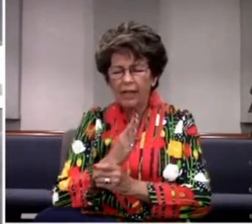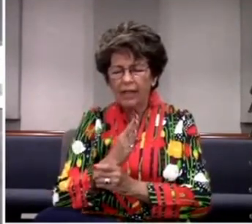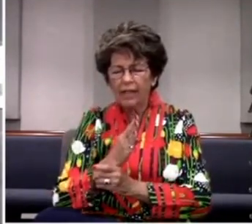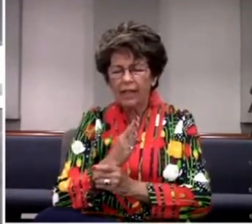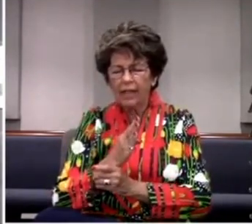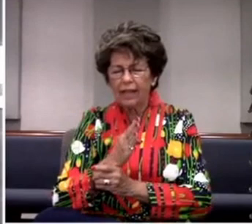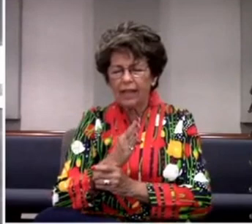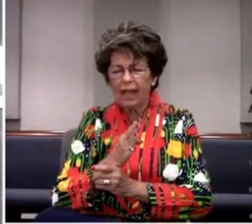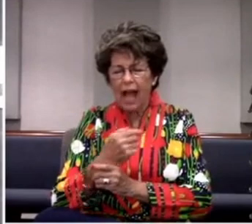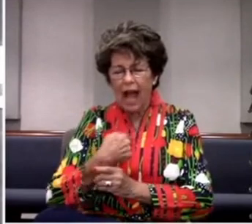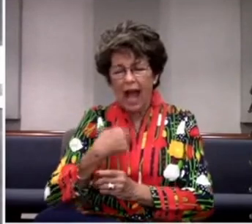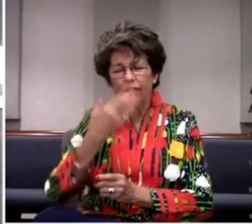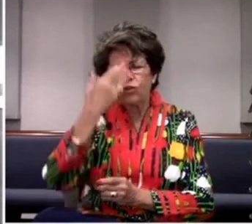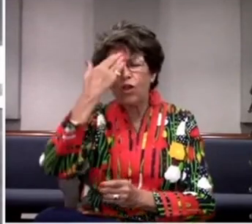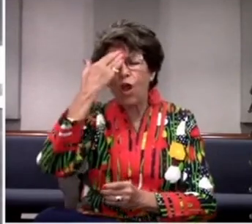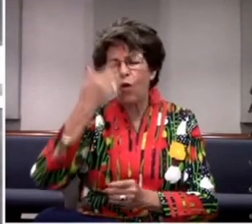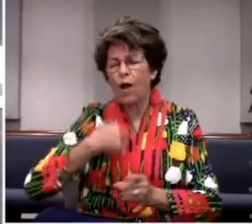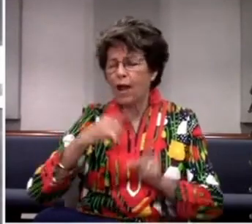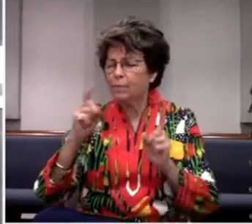I know I'm a sinner.